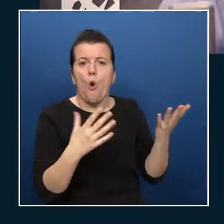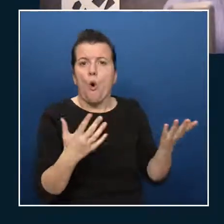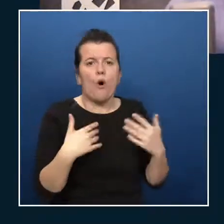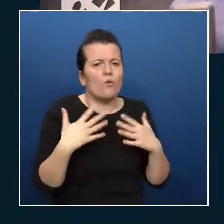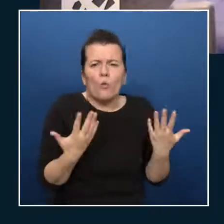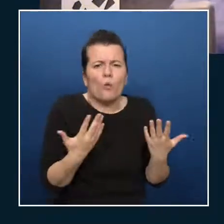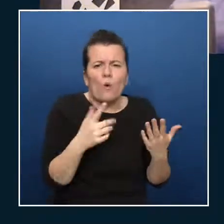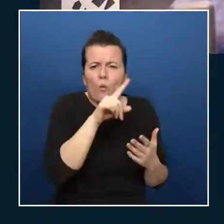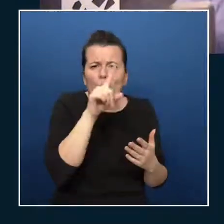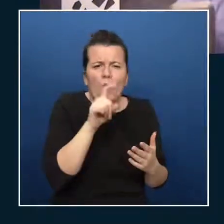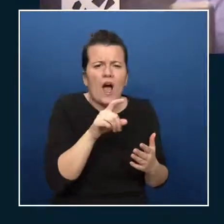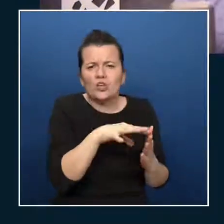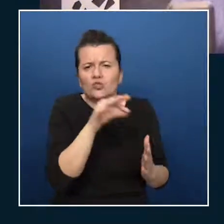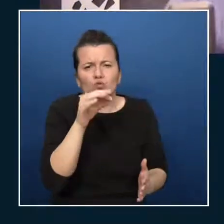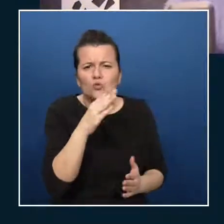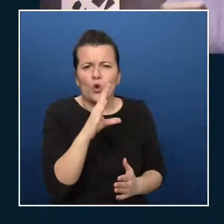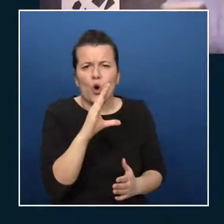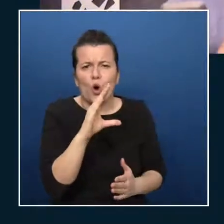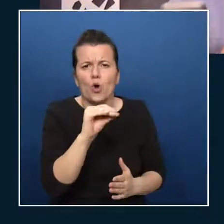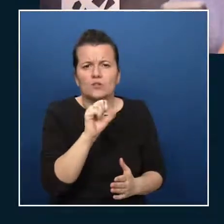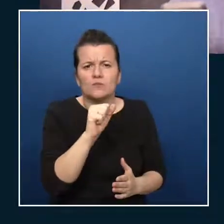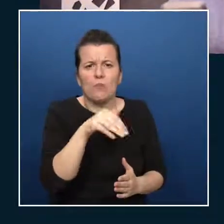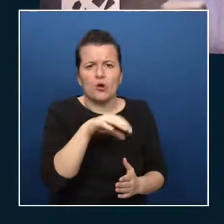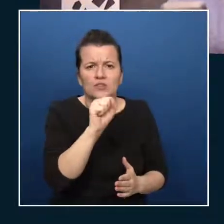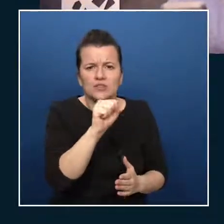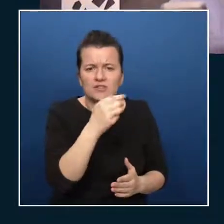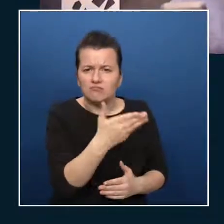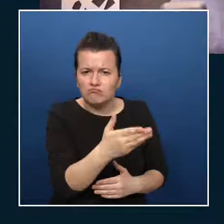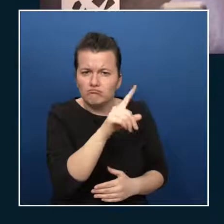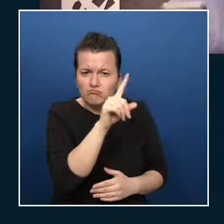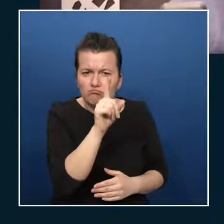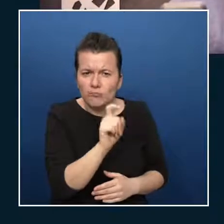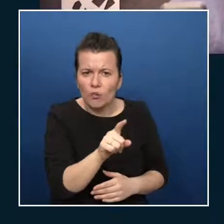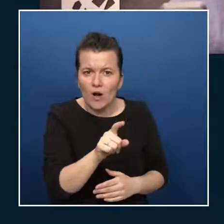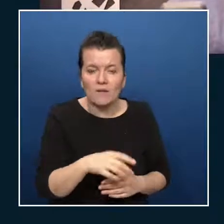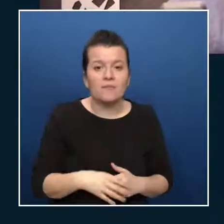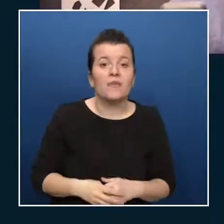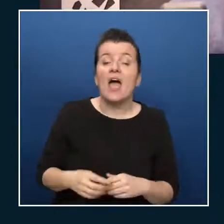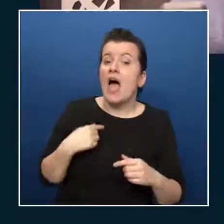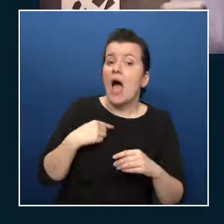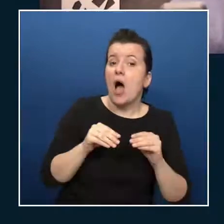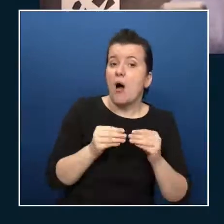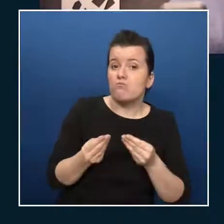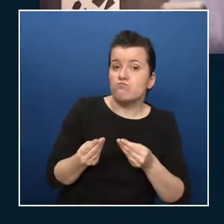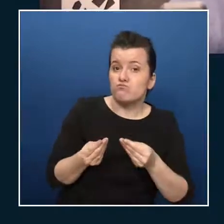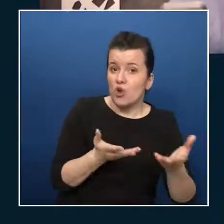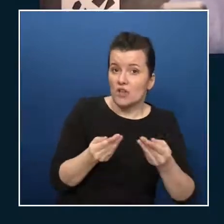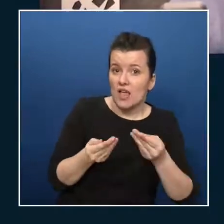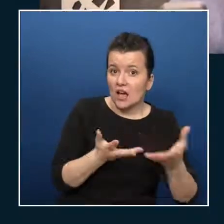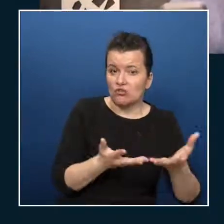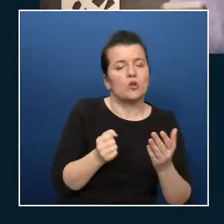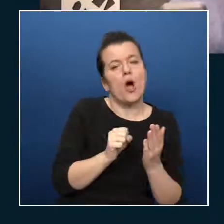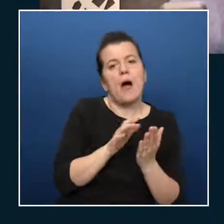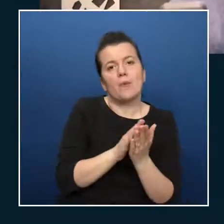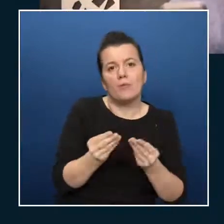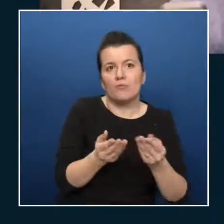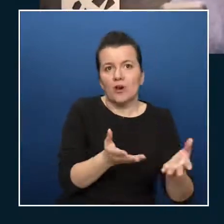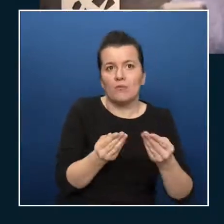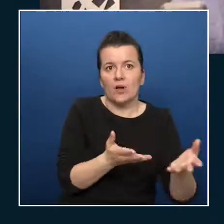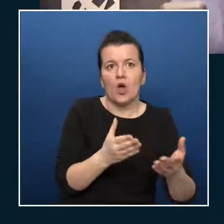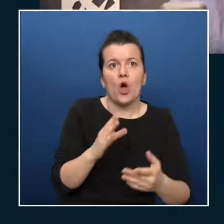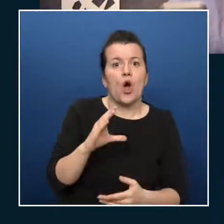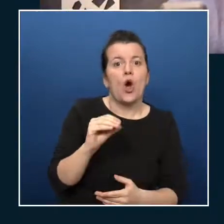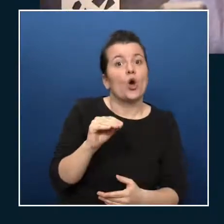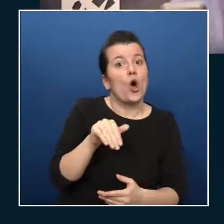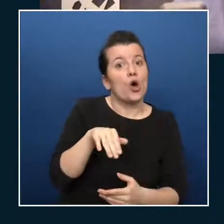demo? Actually, if I am going into production with an application, Cosmos DB is a very good